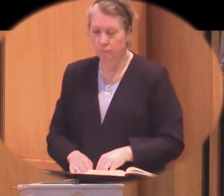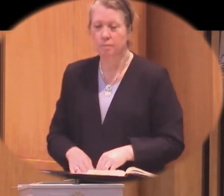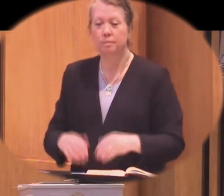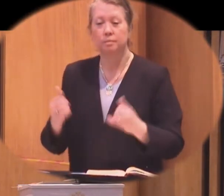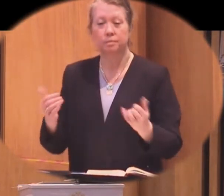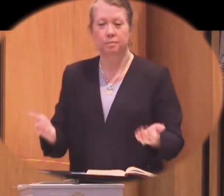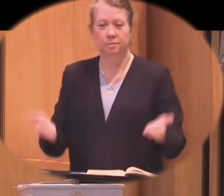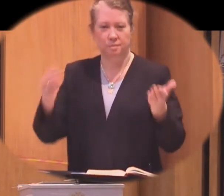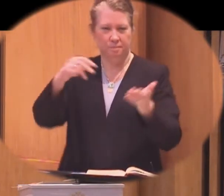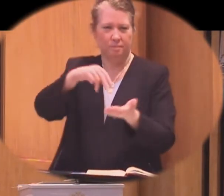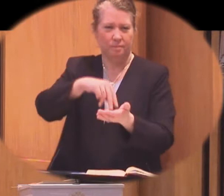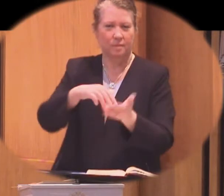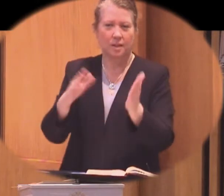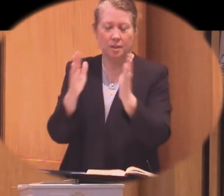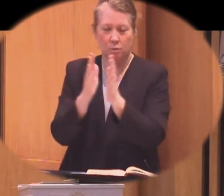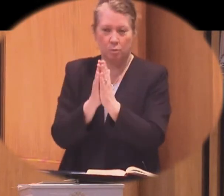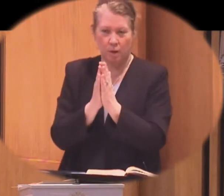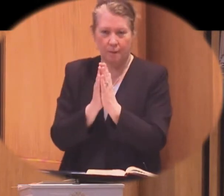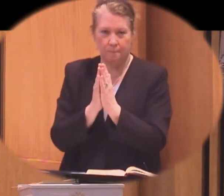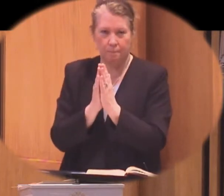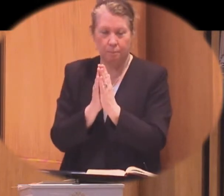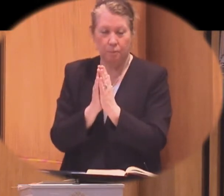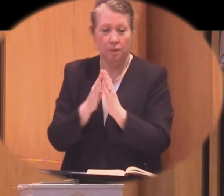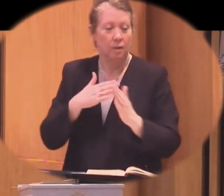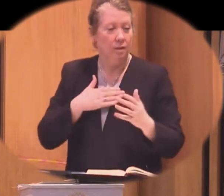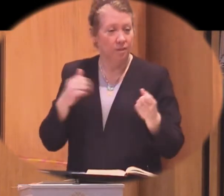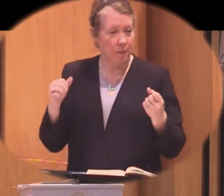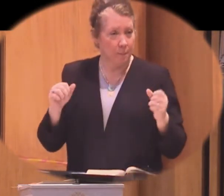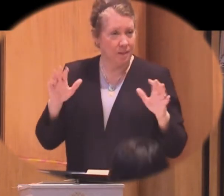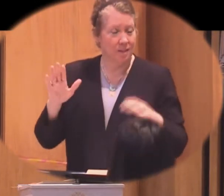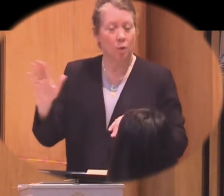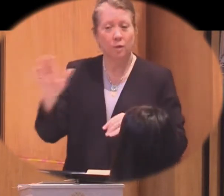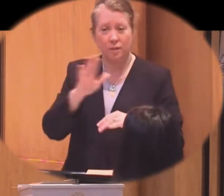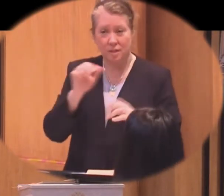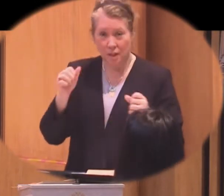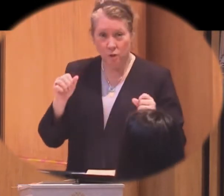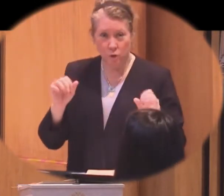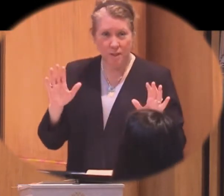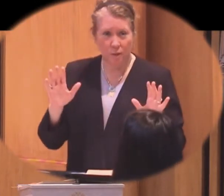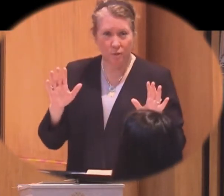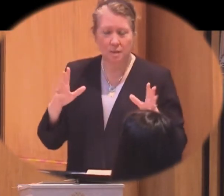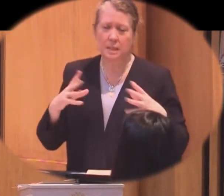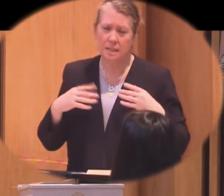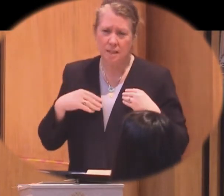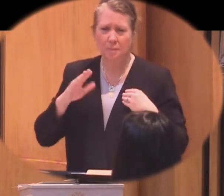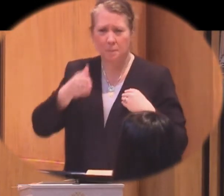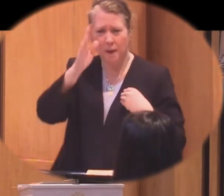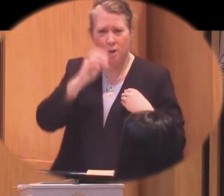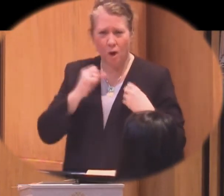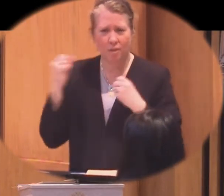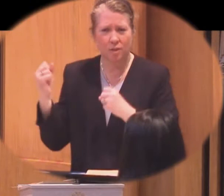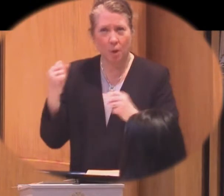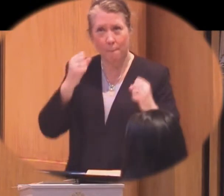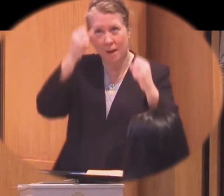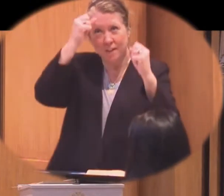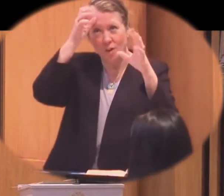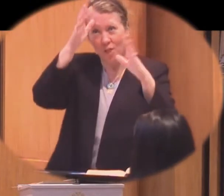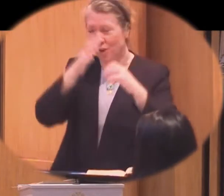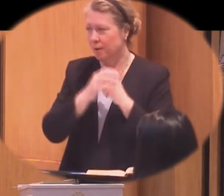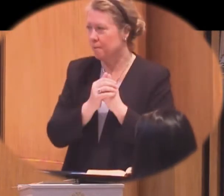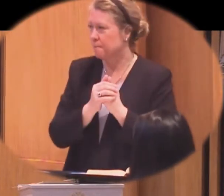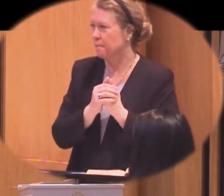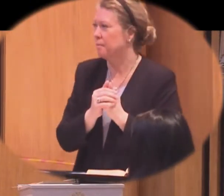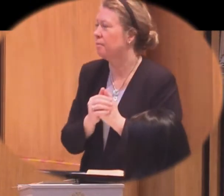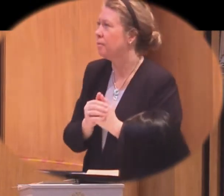And pray now, my sisters and brothers, that my sacrifice and yours may be acceptable to God, the Almighty